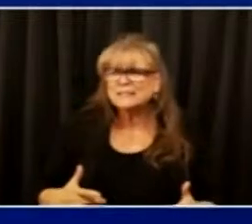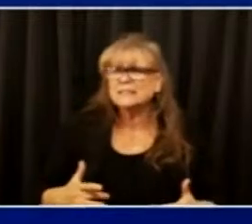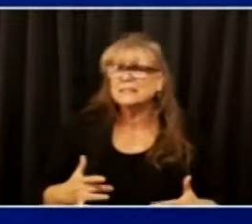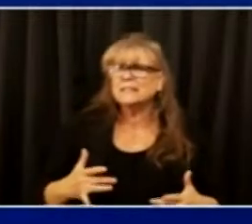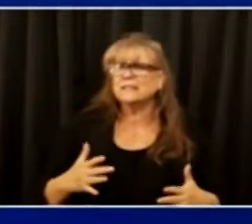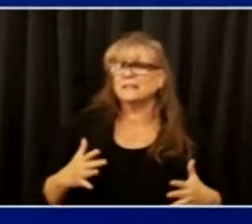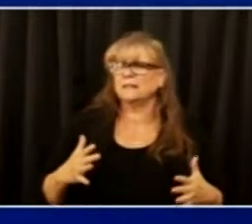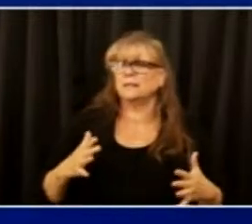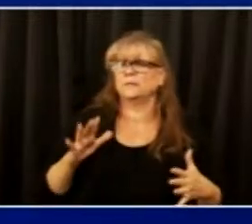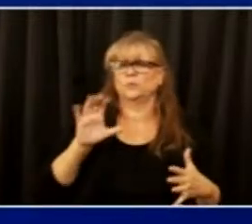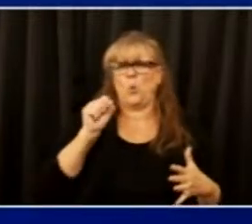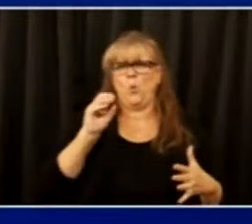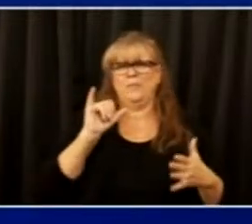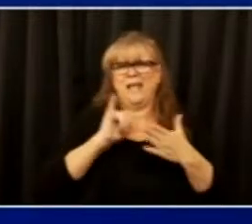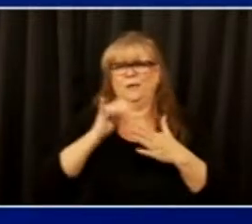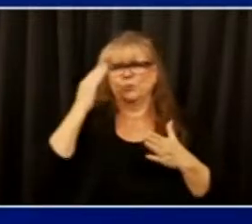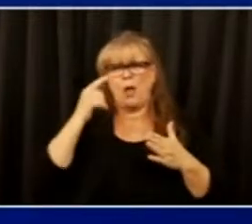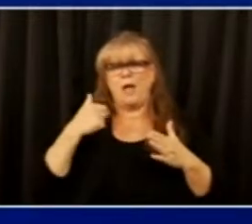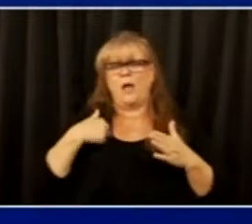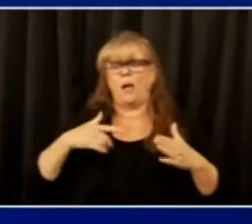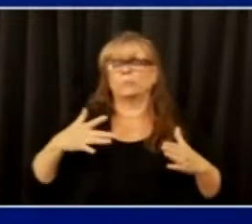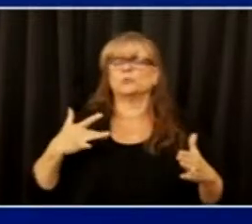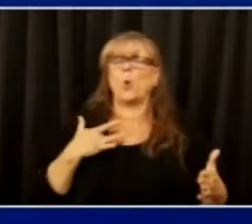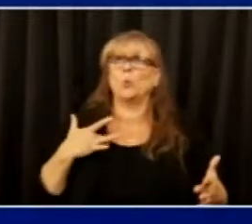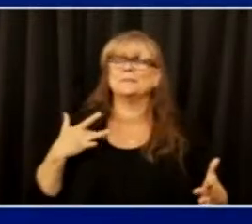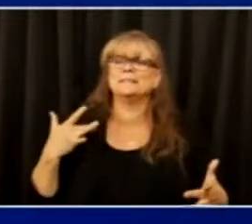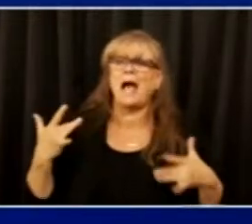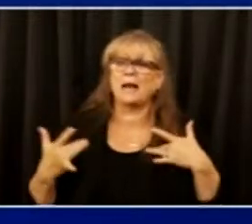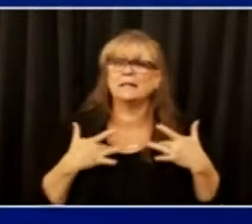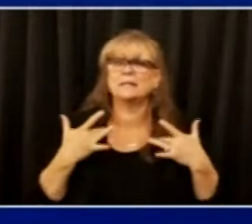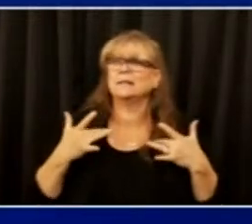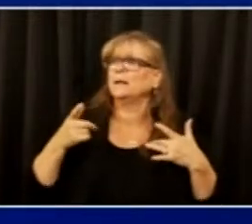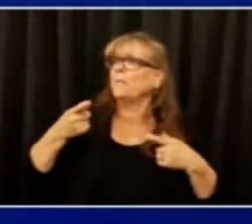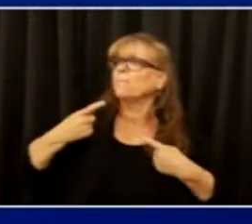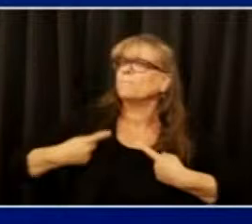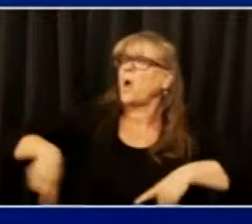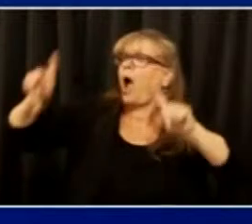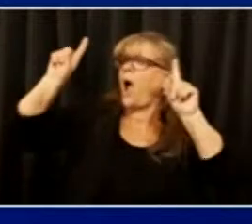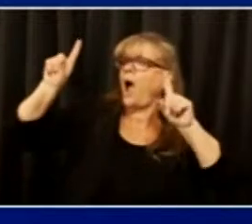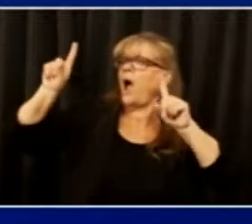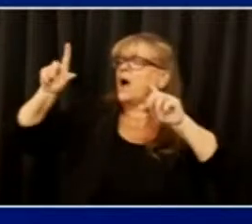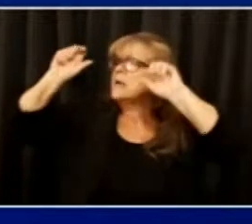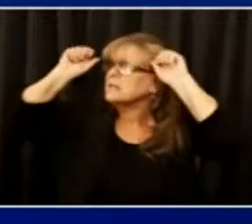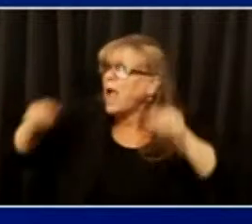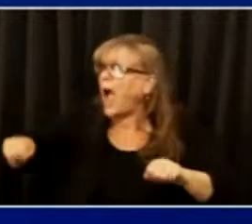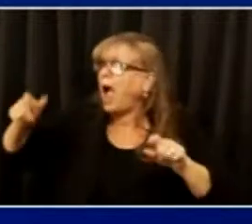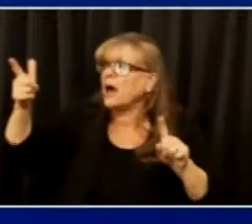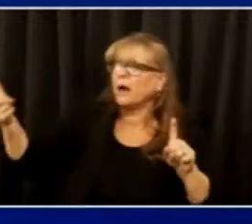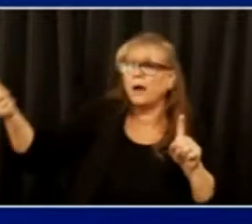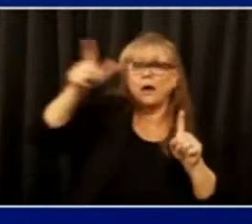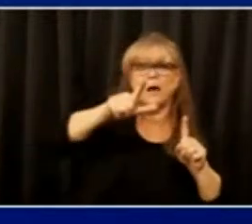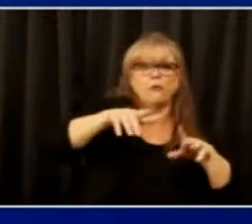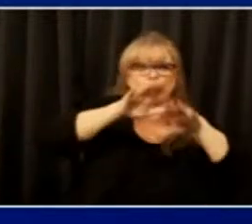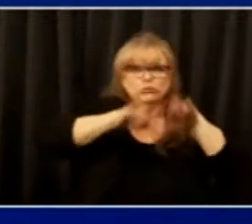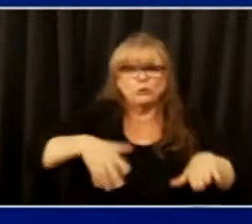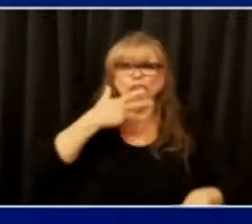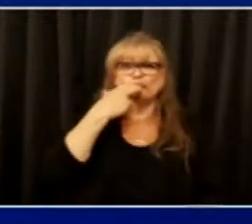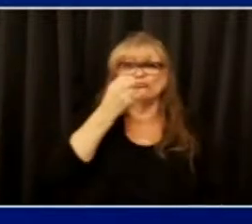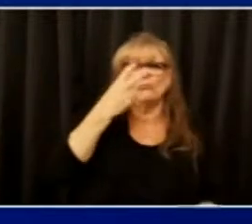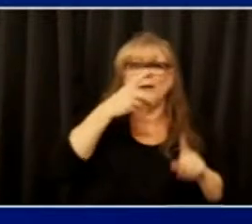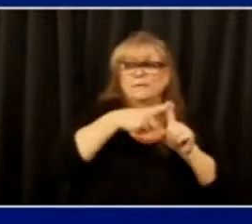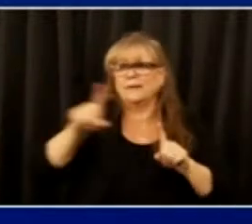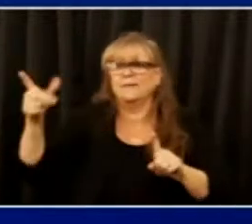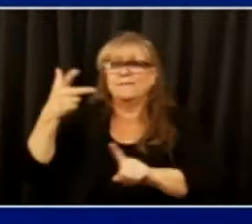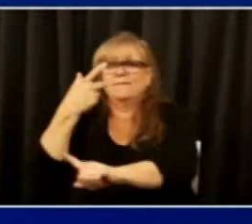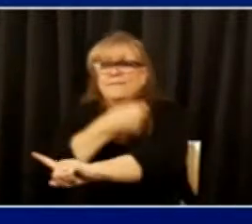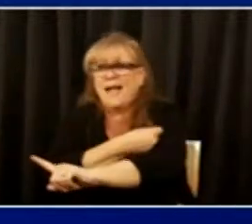hear the news that was going to help to bring these children and adolescents just one step closer to a more normal life.